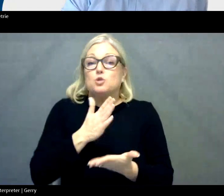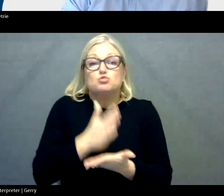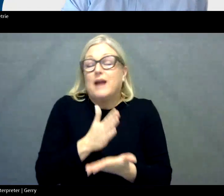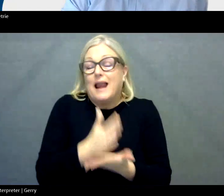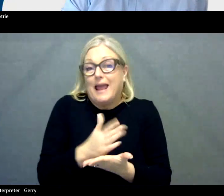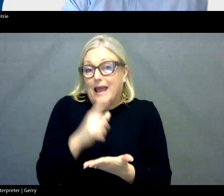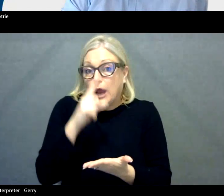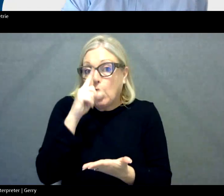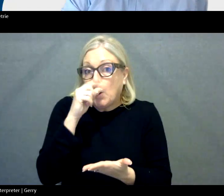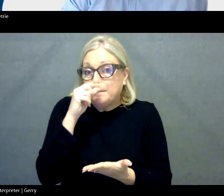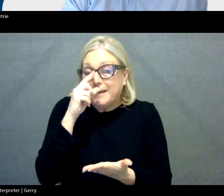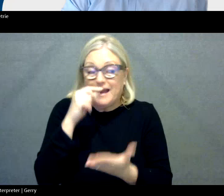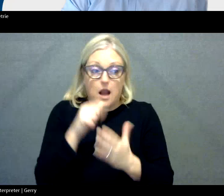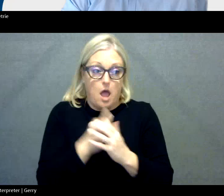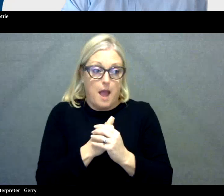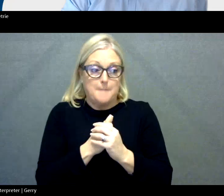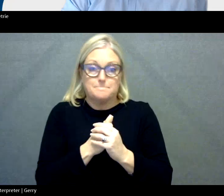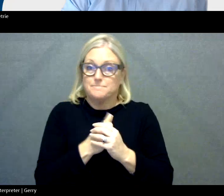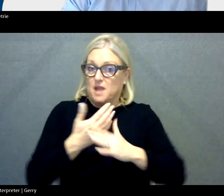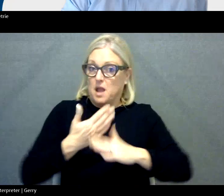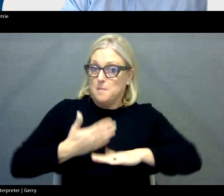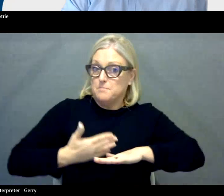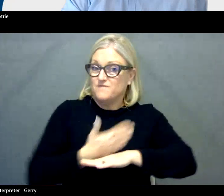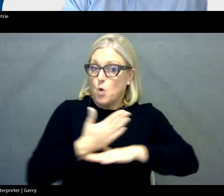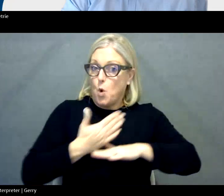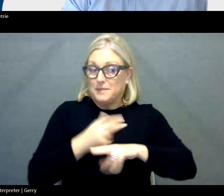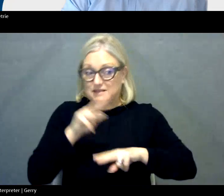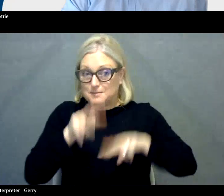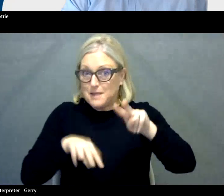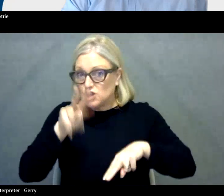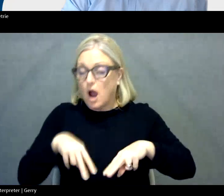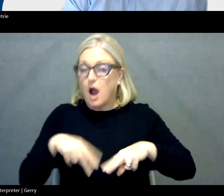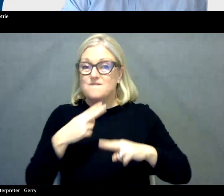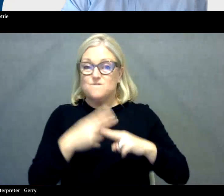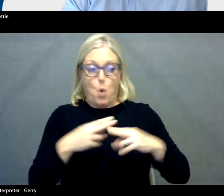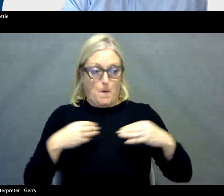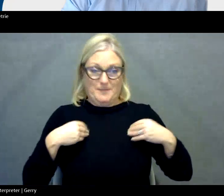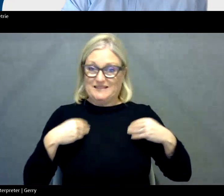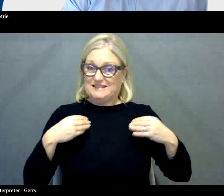for services, both providers and also funders,